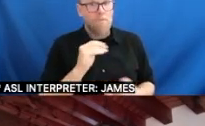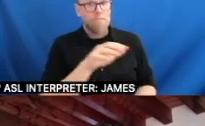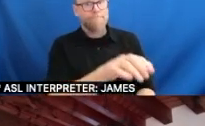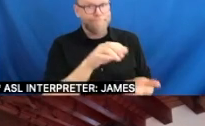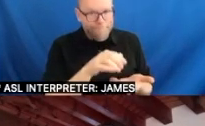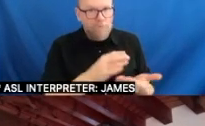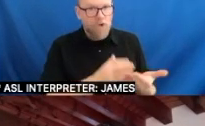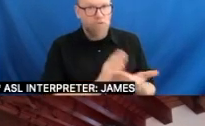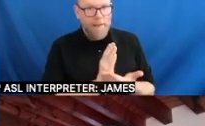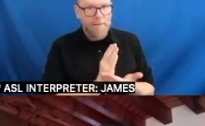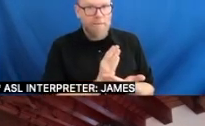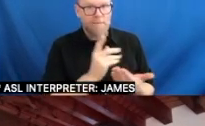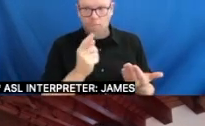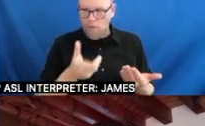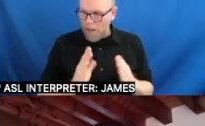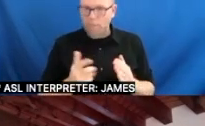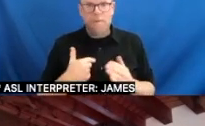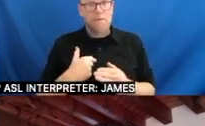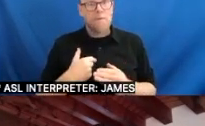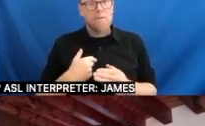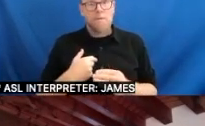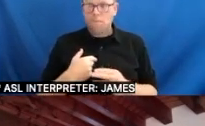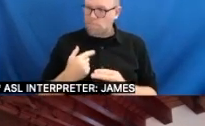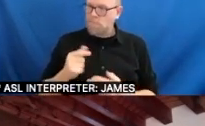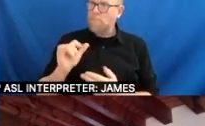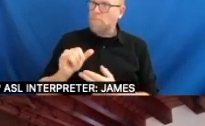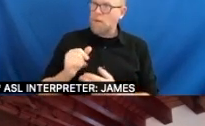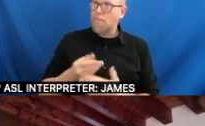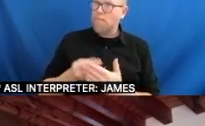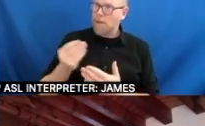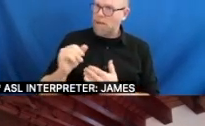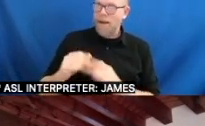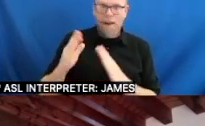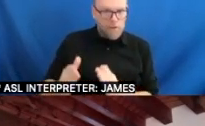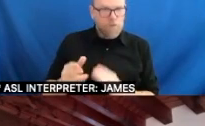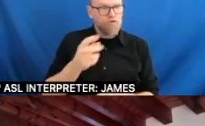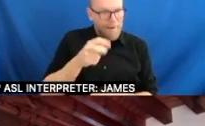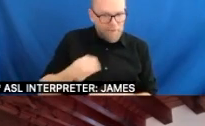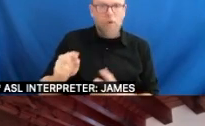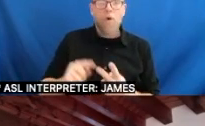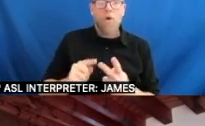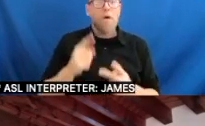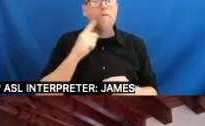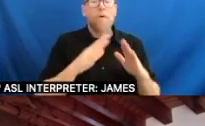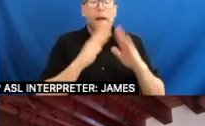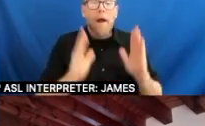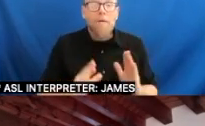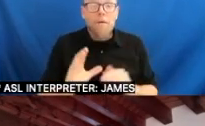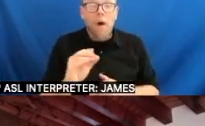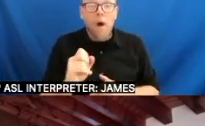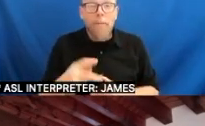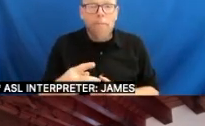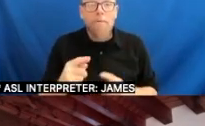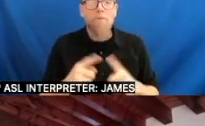to occupy, to build, to use, to transfer, what we're doing with housing cooperatives is we're starting to take those